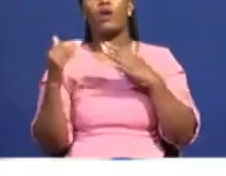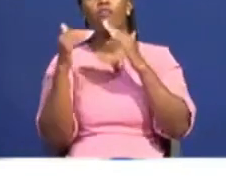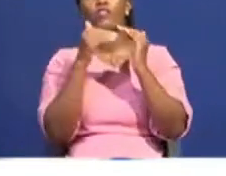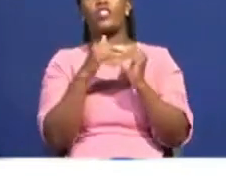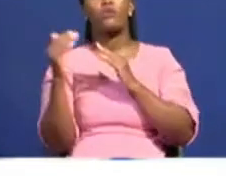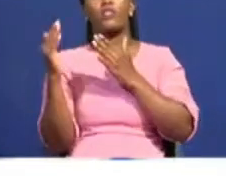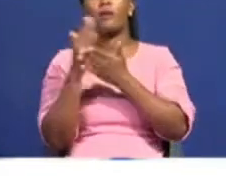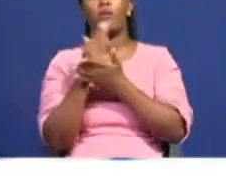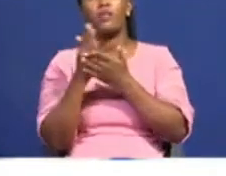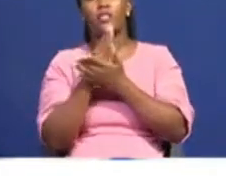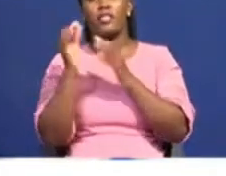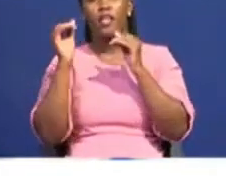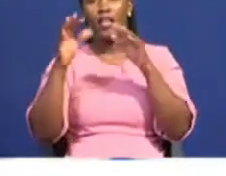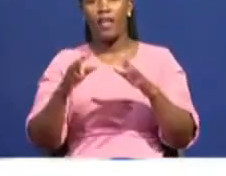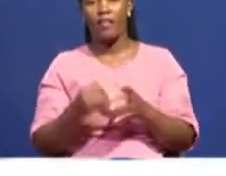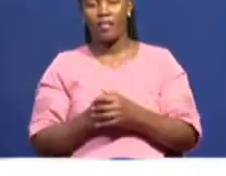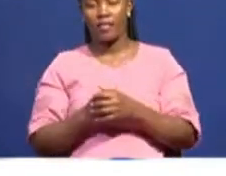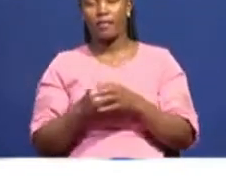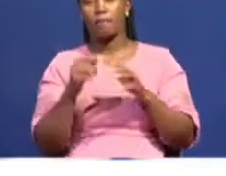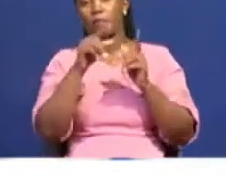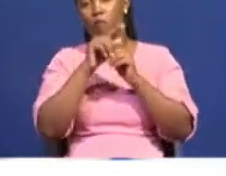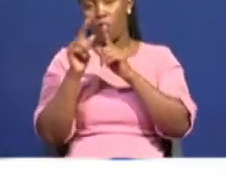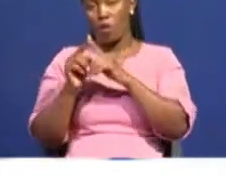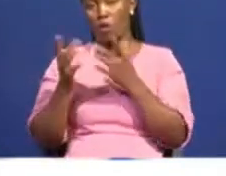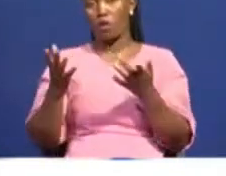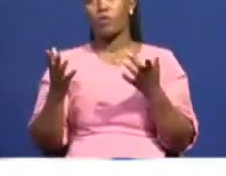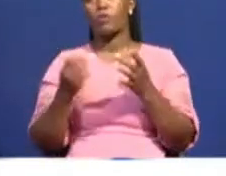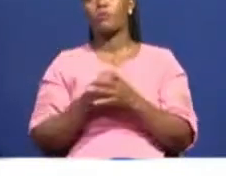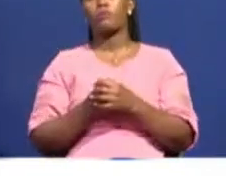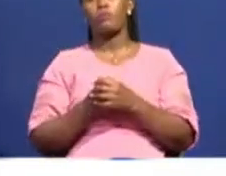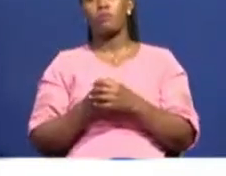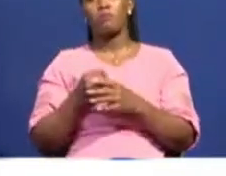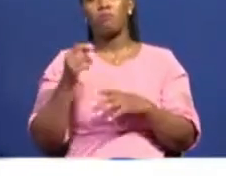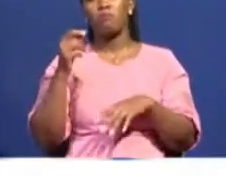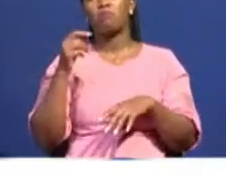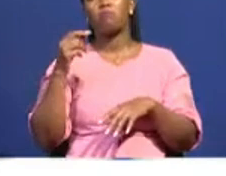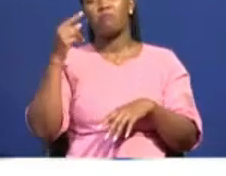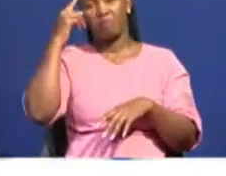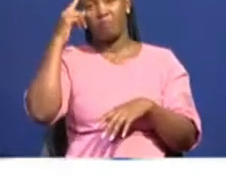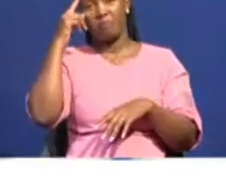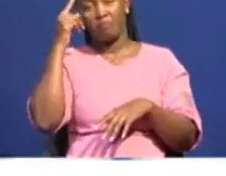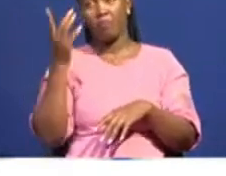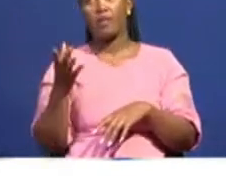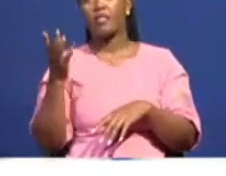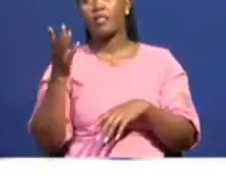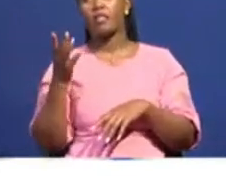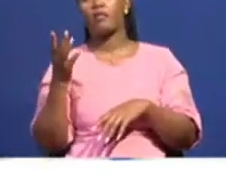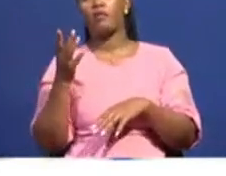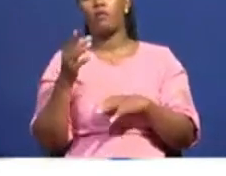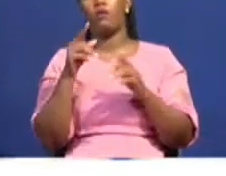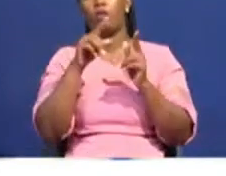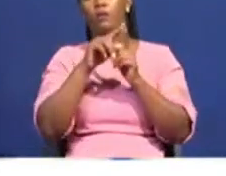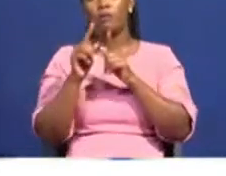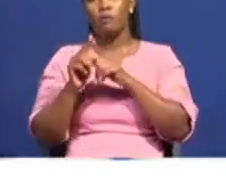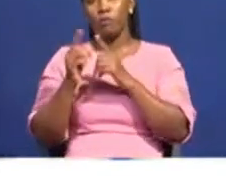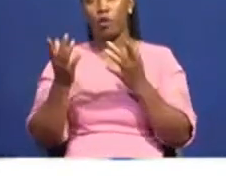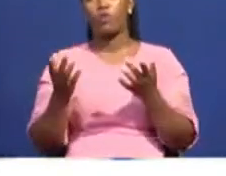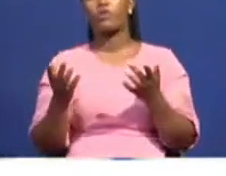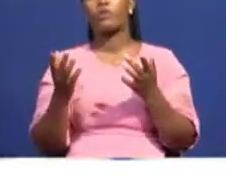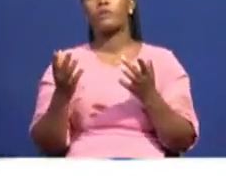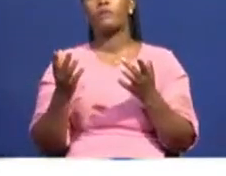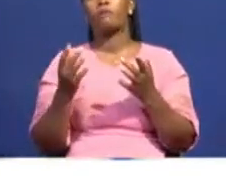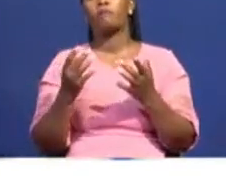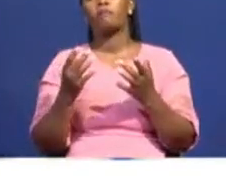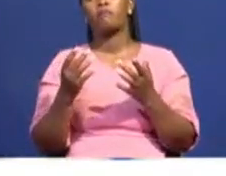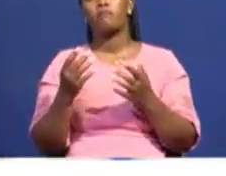to impact them on the ground. And so even as I think, to just briefly put my thoughts together on